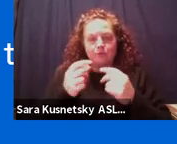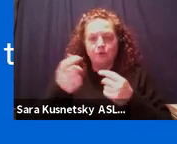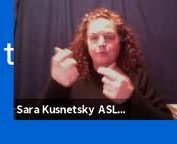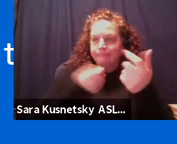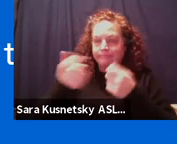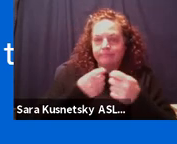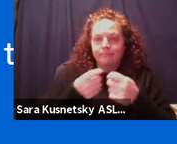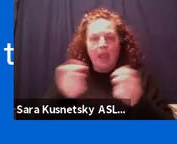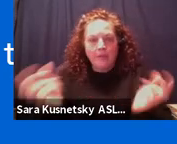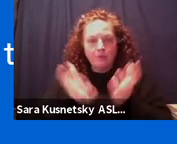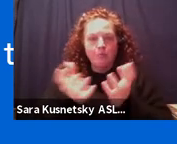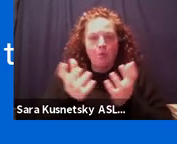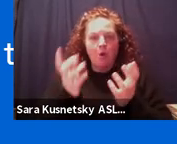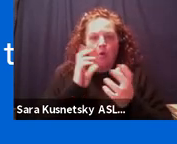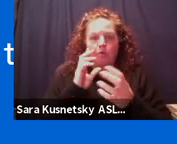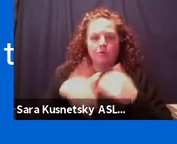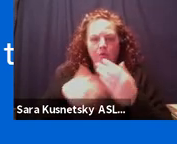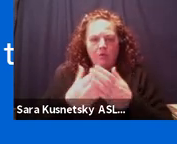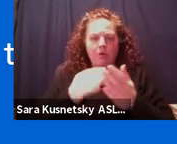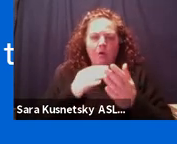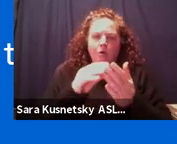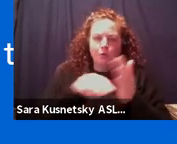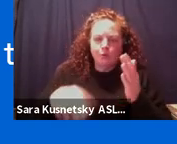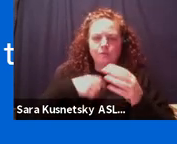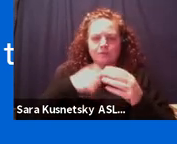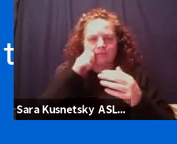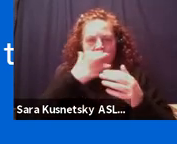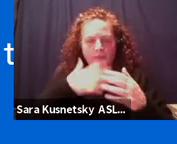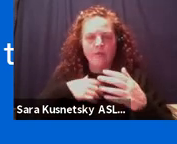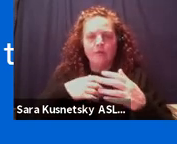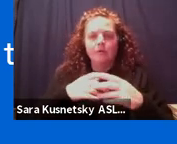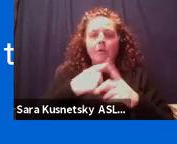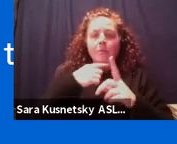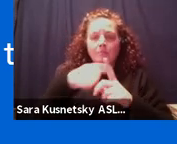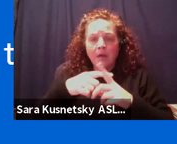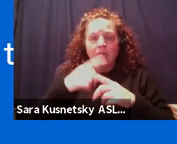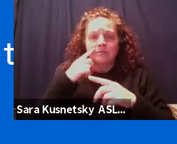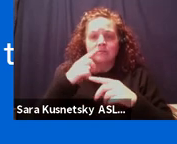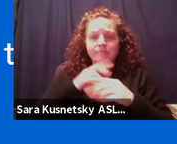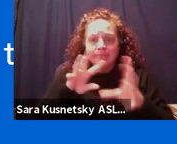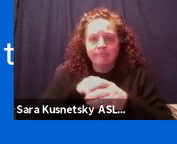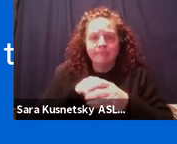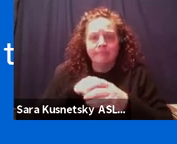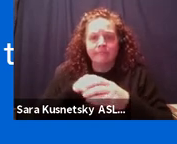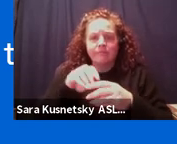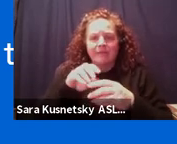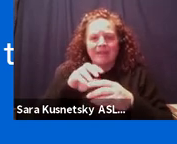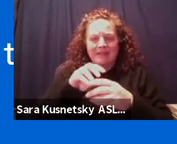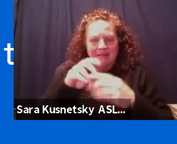constructively disrupt racist institutions and practices with equitable learning and development systems.